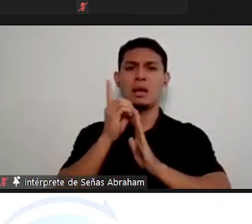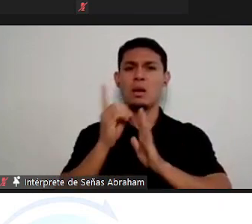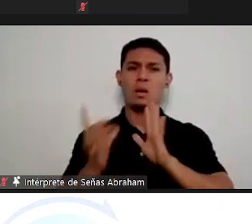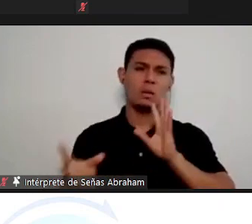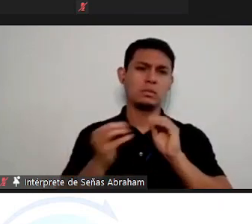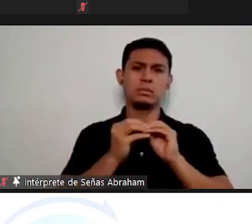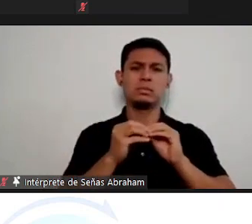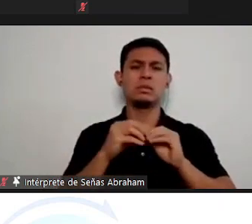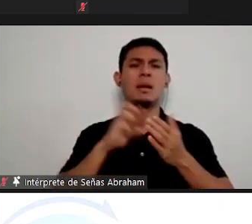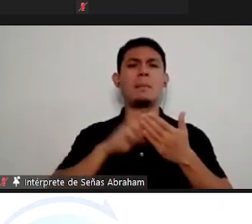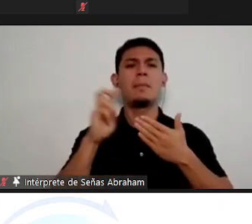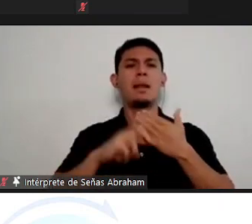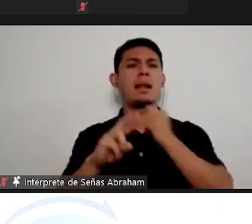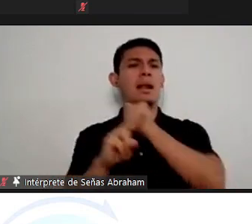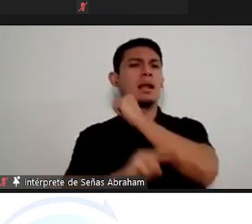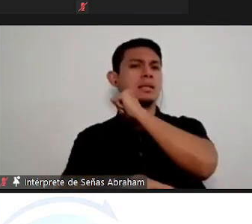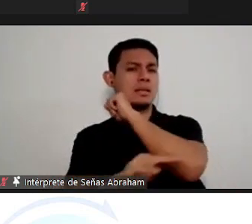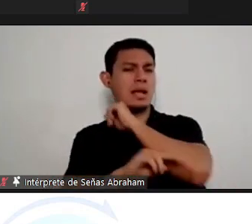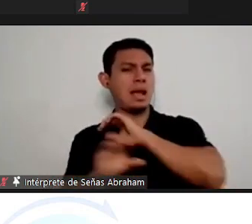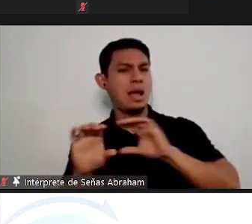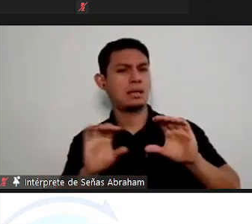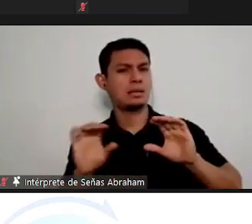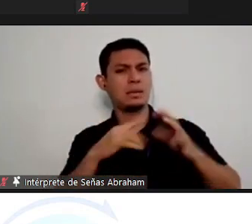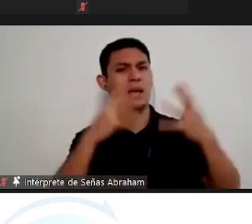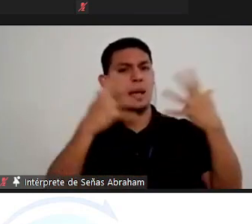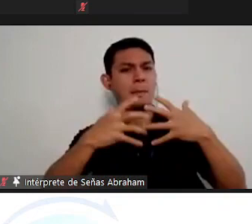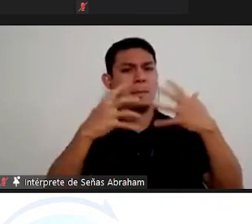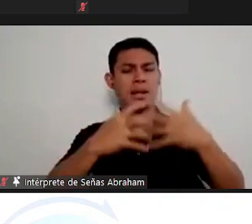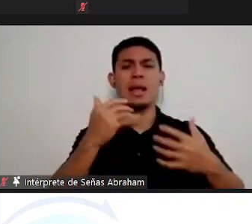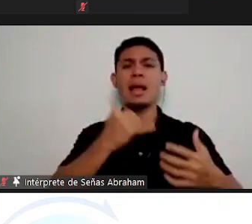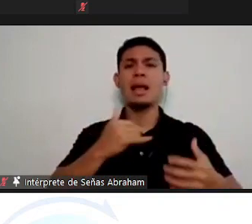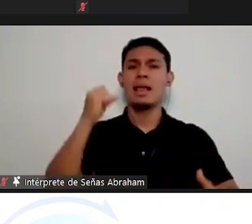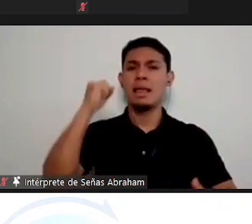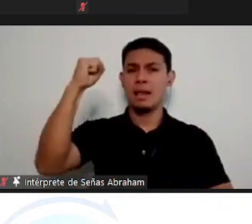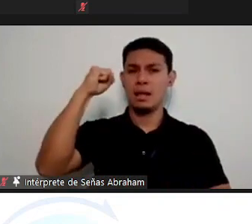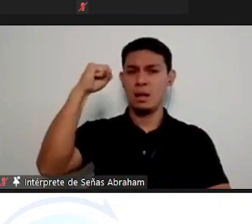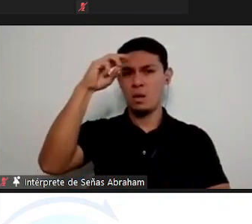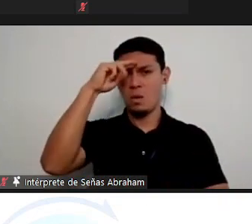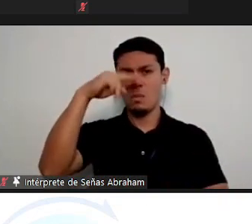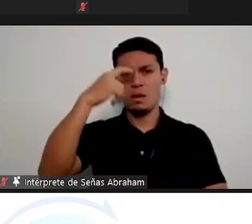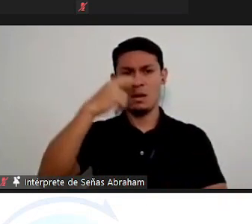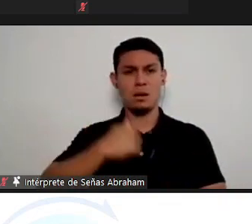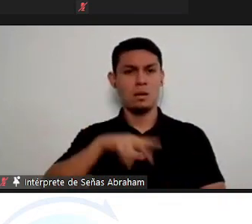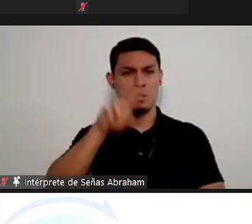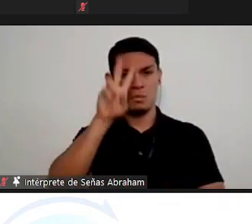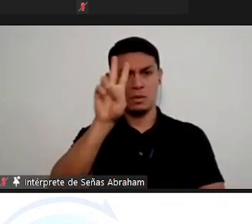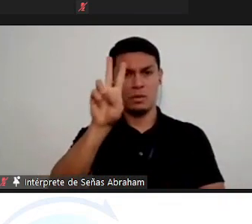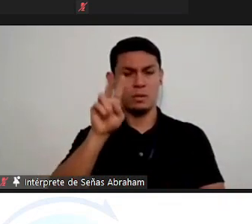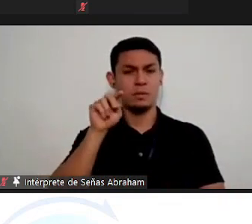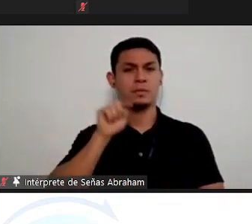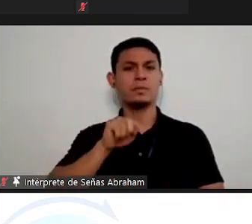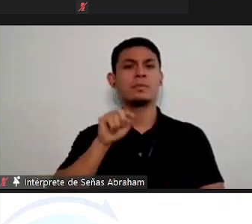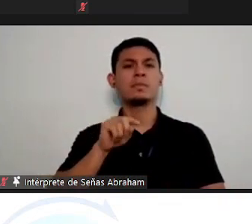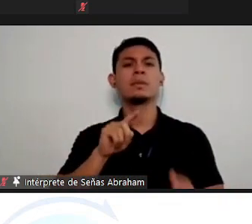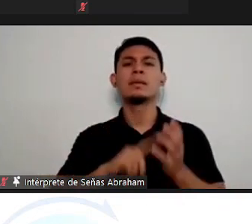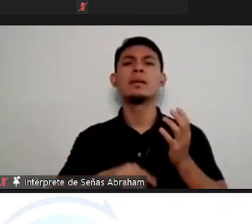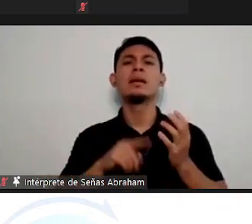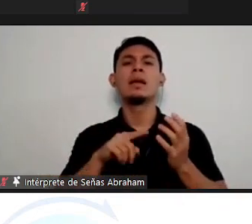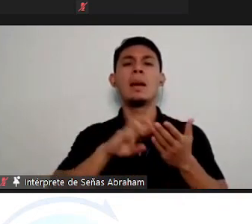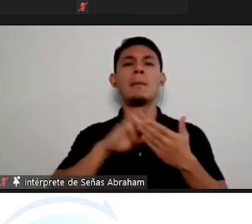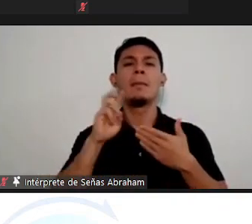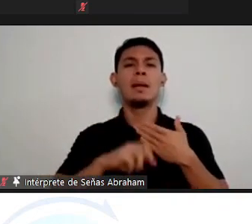can be important for the development of the action plan on business and human rights in peru